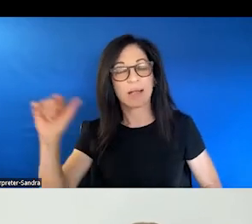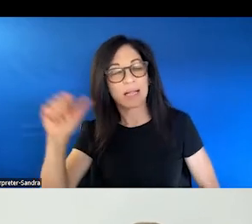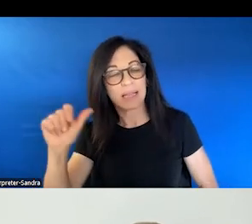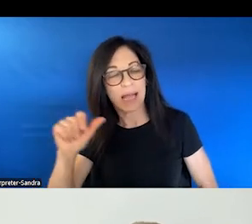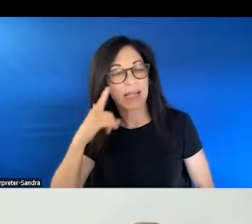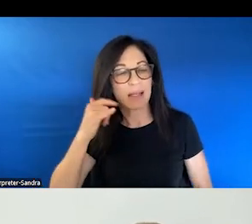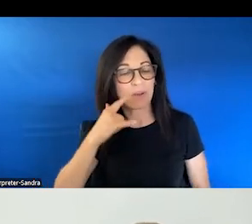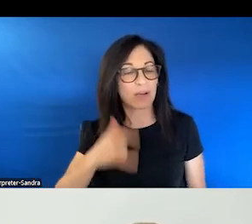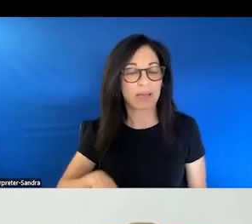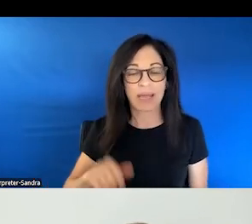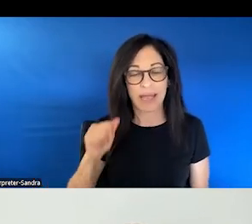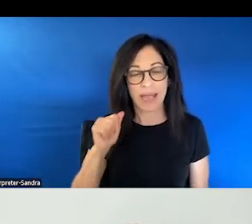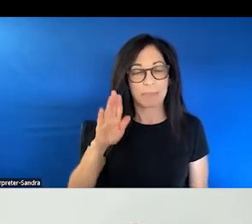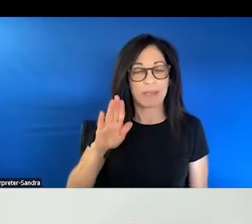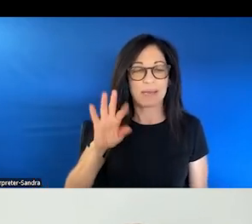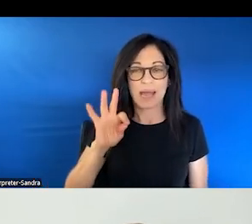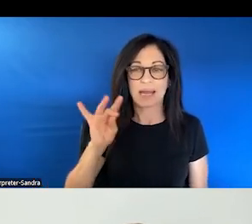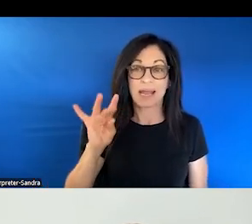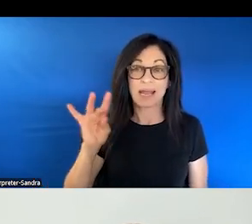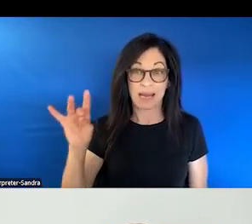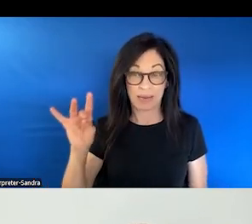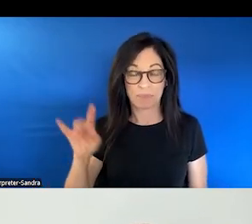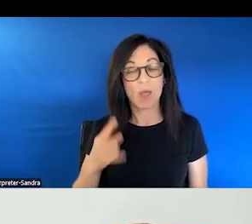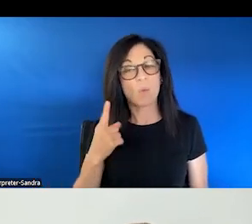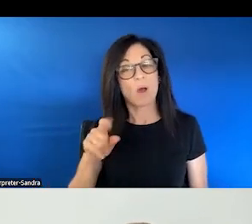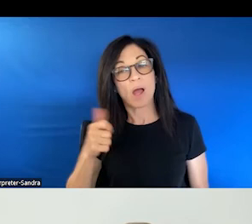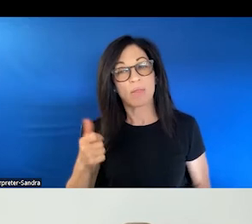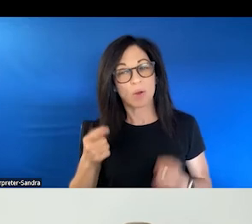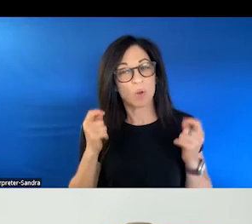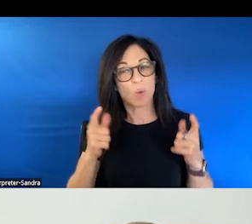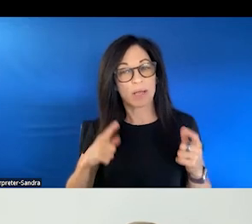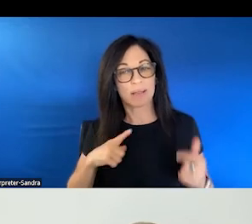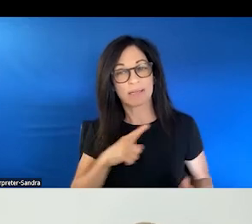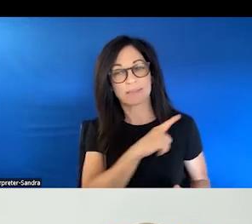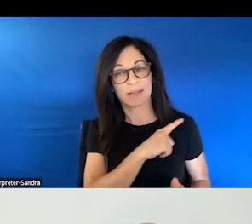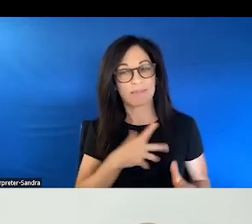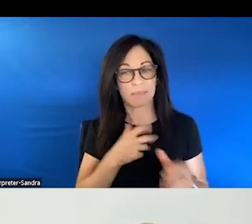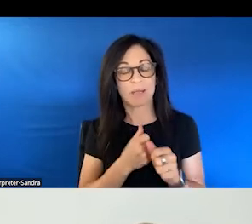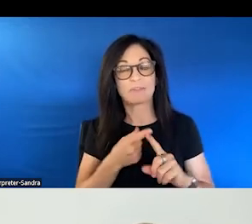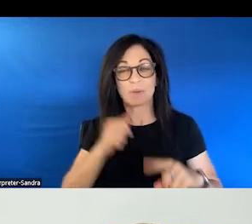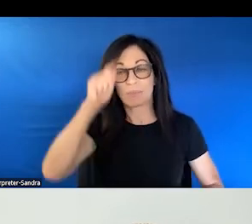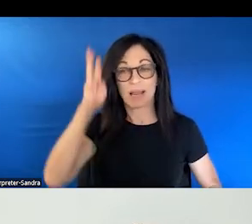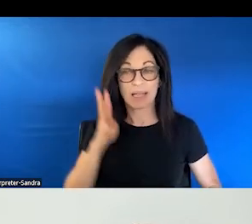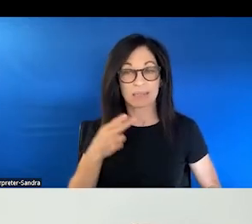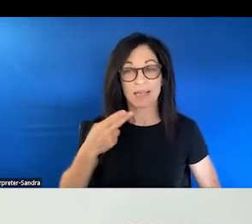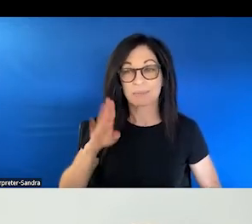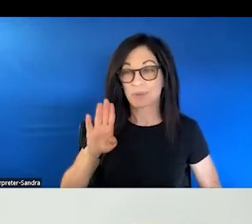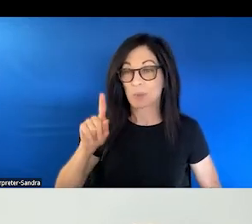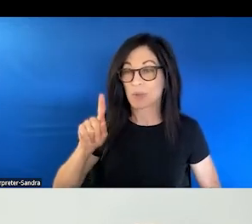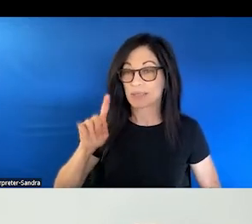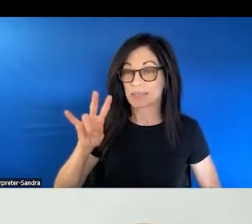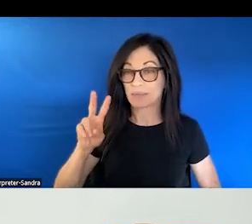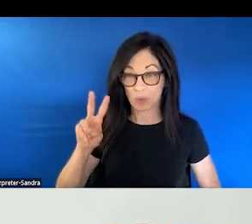moving forward. Just one other quick legislative update I wanted to give is from Alaska. House Bill 172 was signed